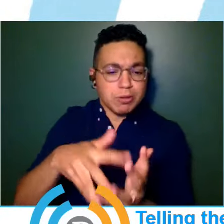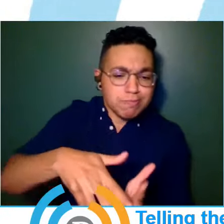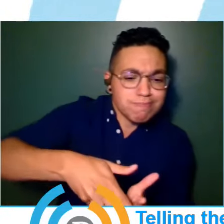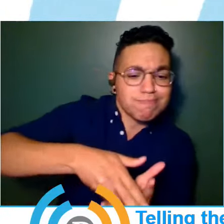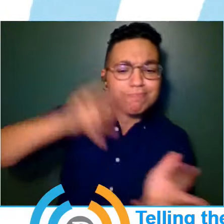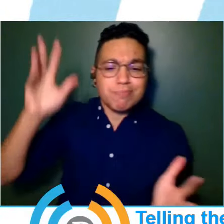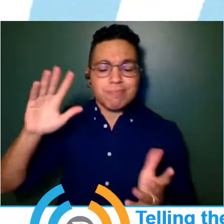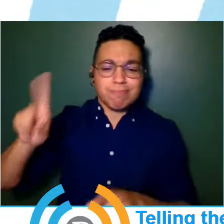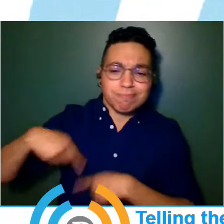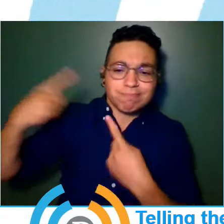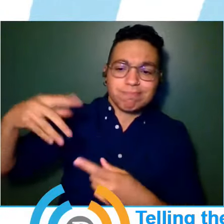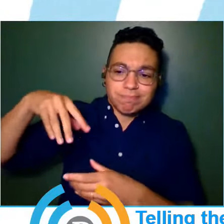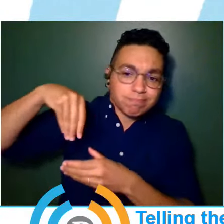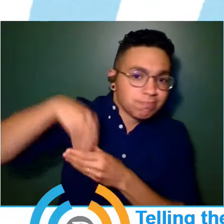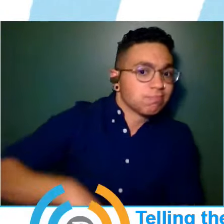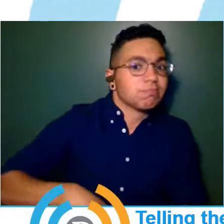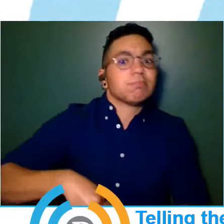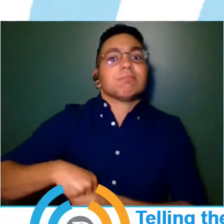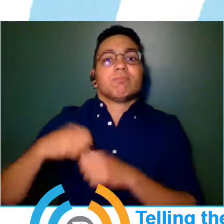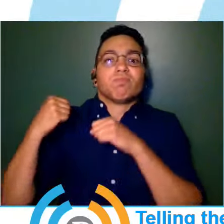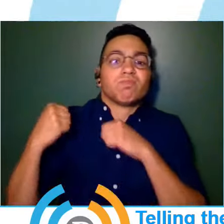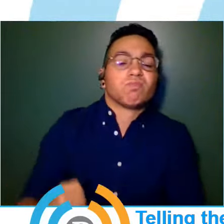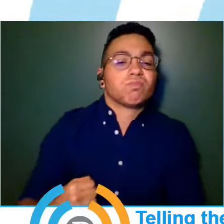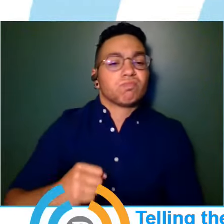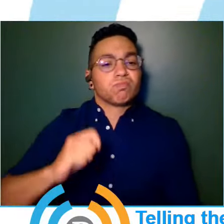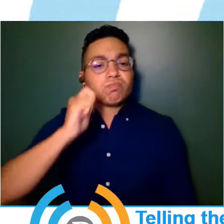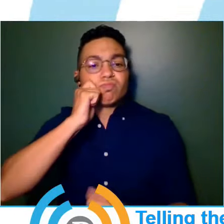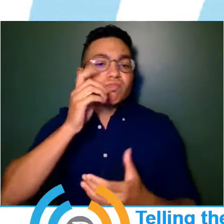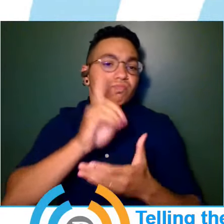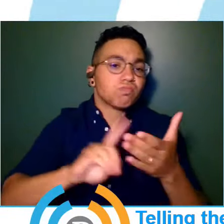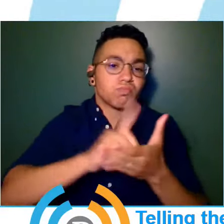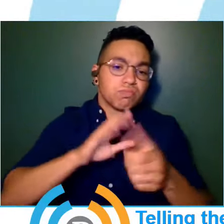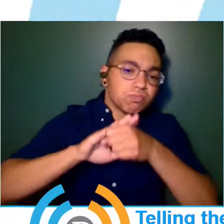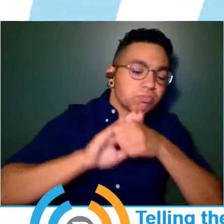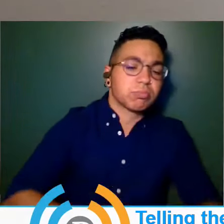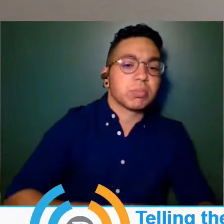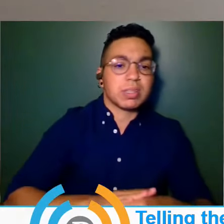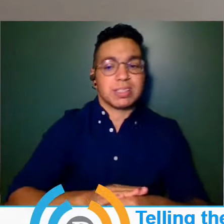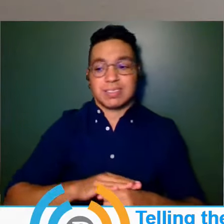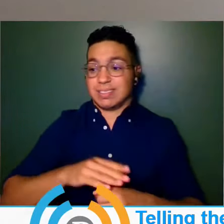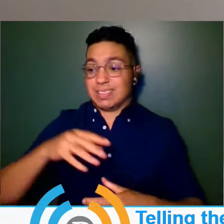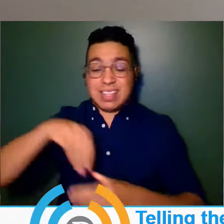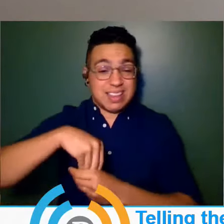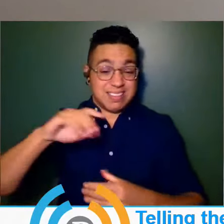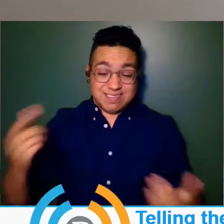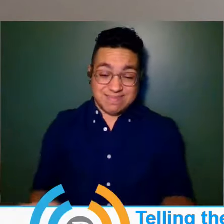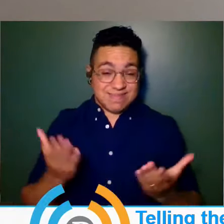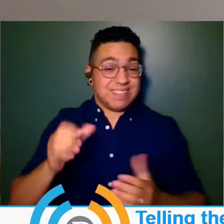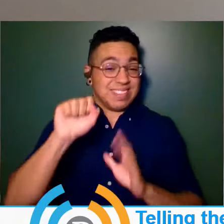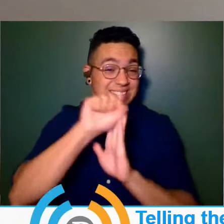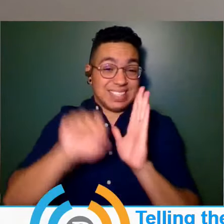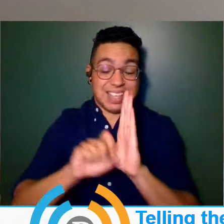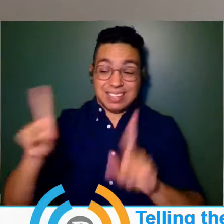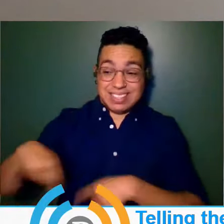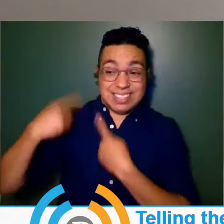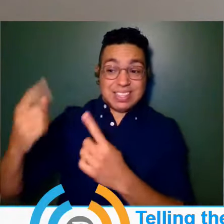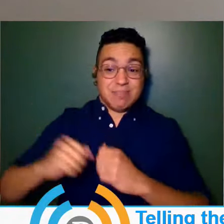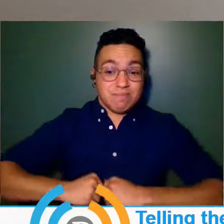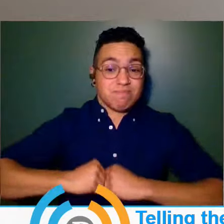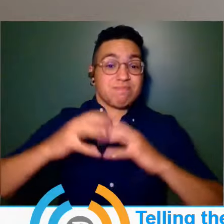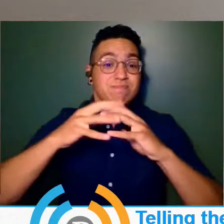racism that has marred the state since its founding. What should be on that list of accomplishments but isn't